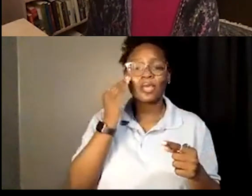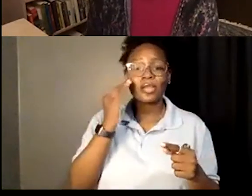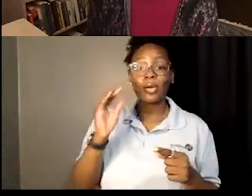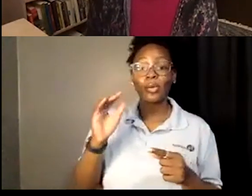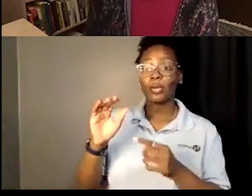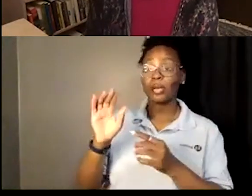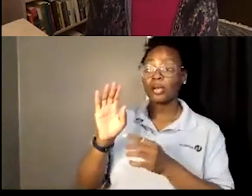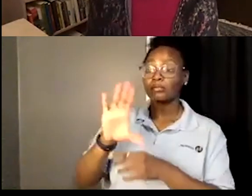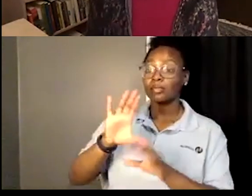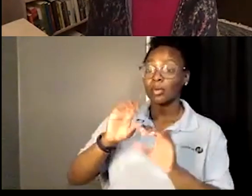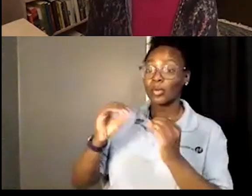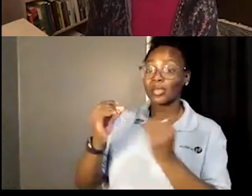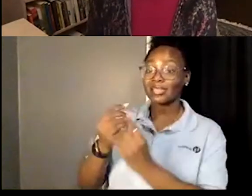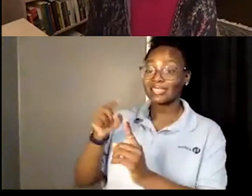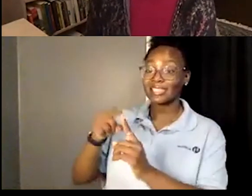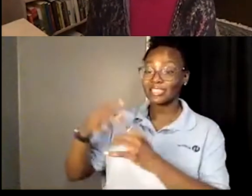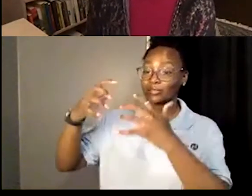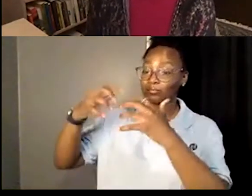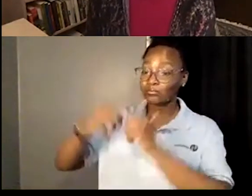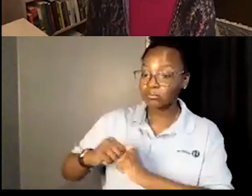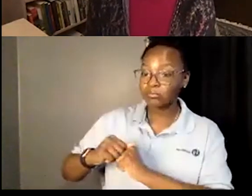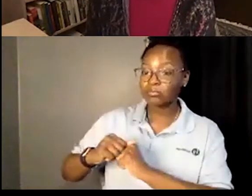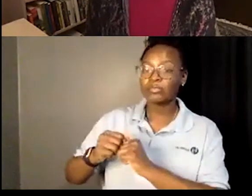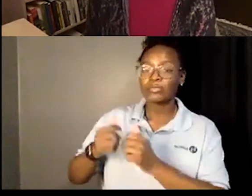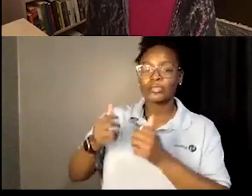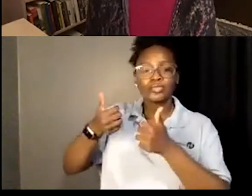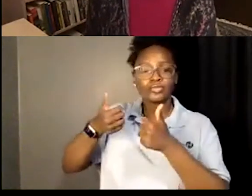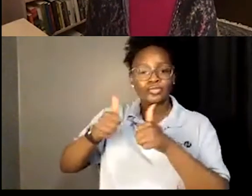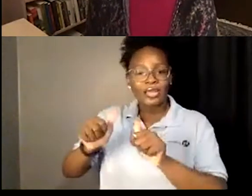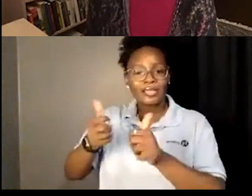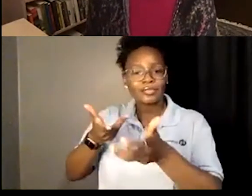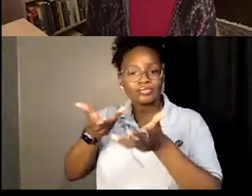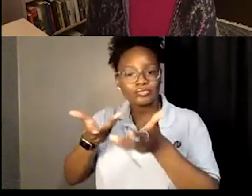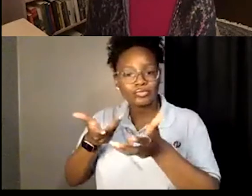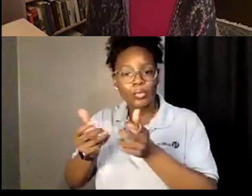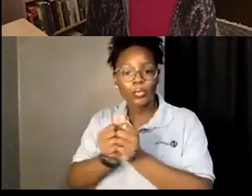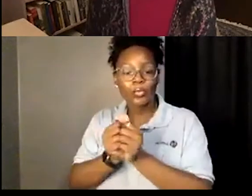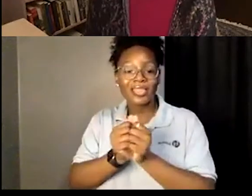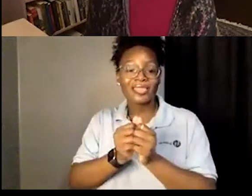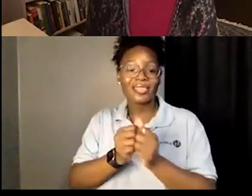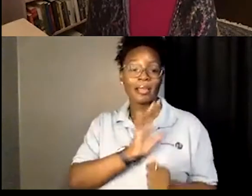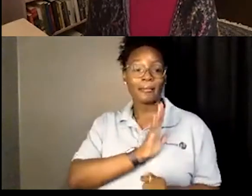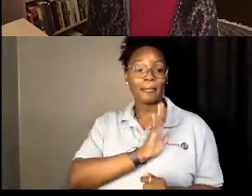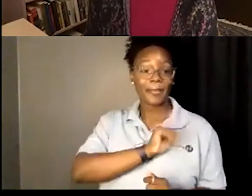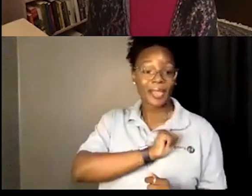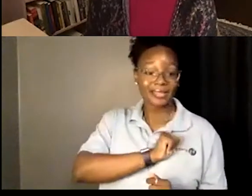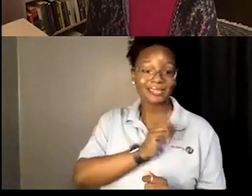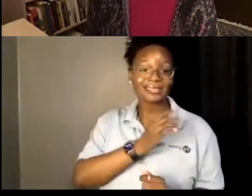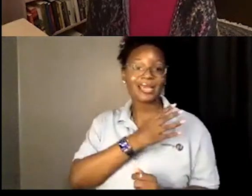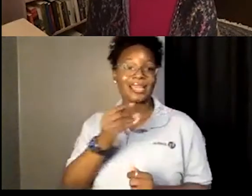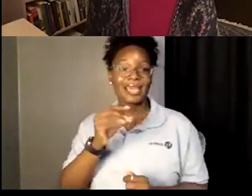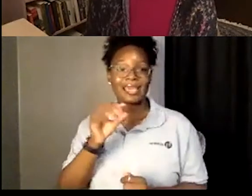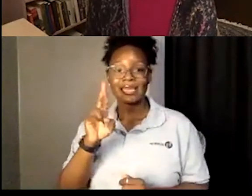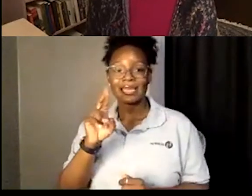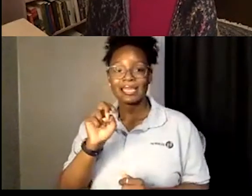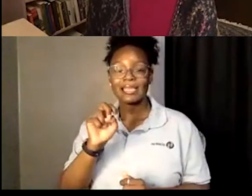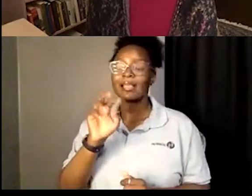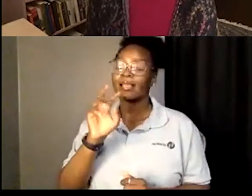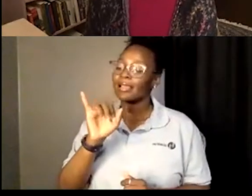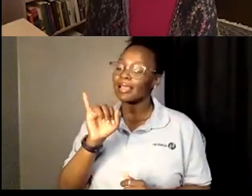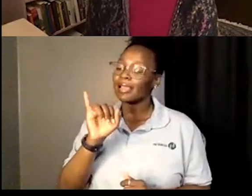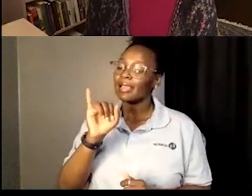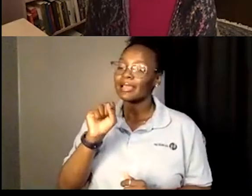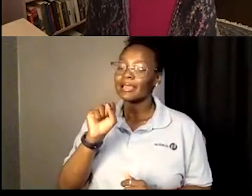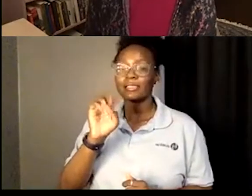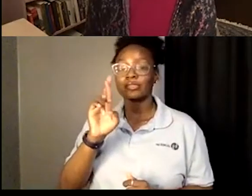trying to engage with the fraught feelings about Israel-Palestine for Muslims and Jews. And we worried, would our